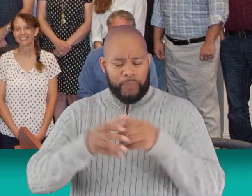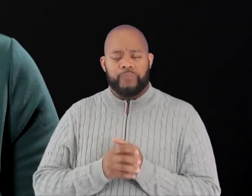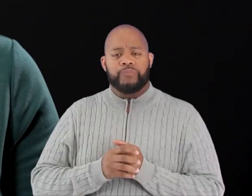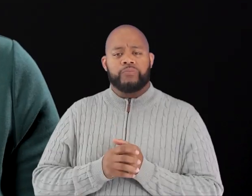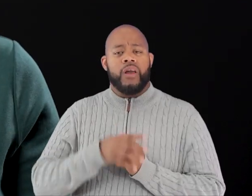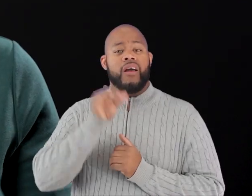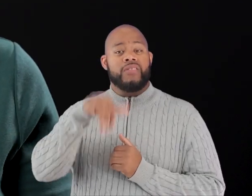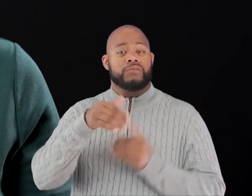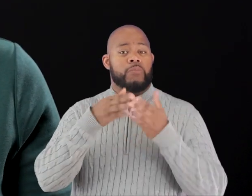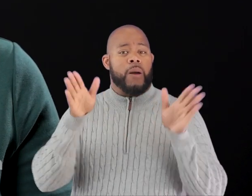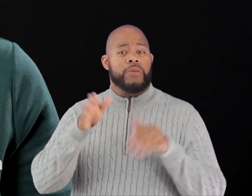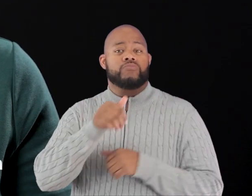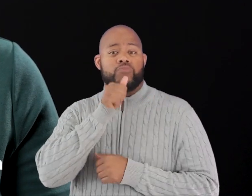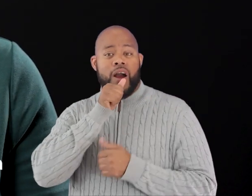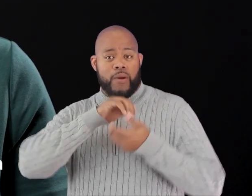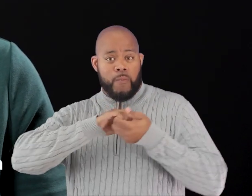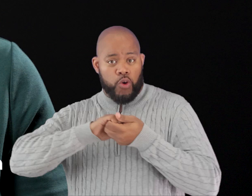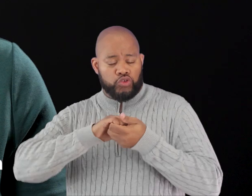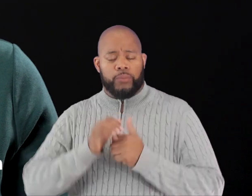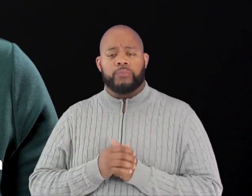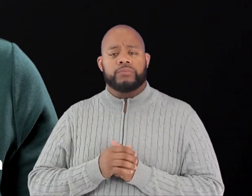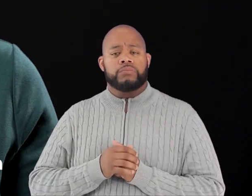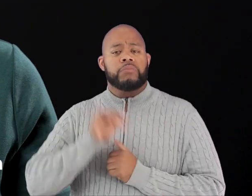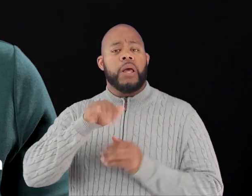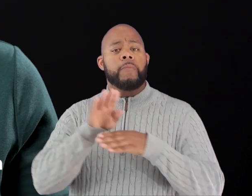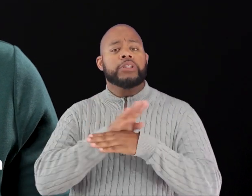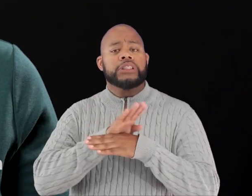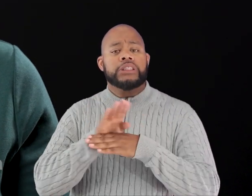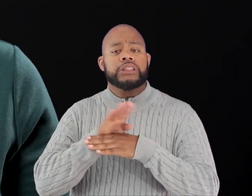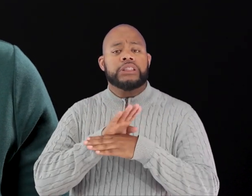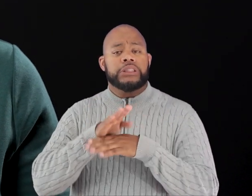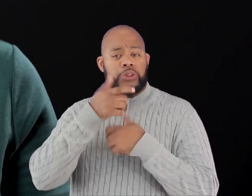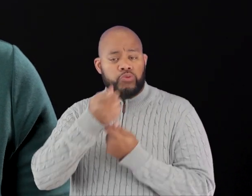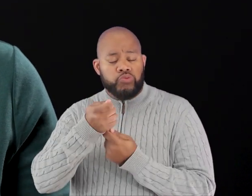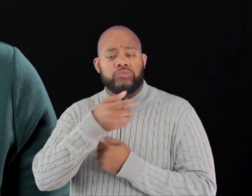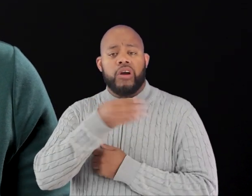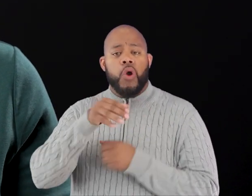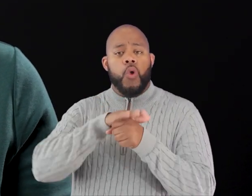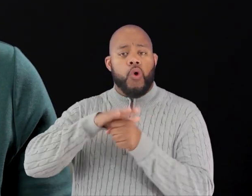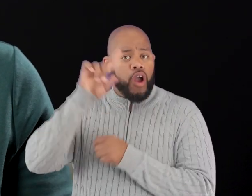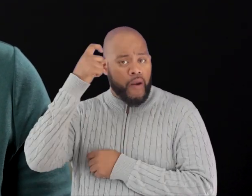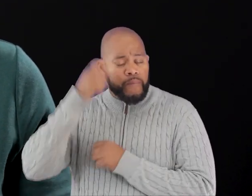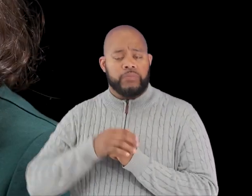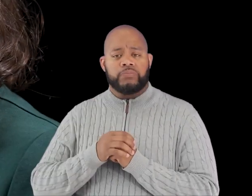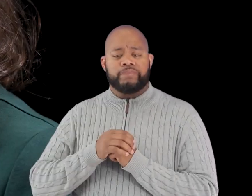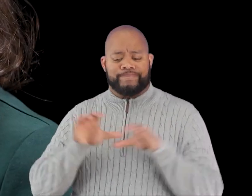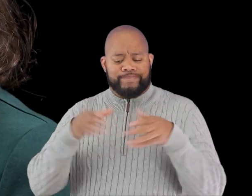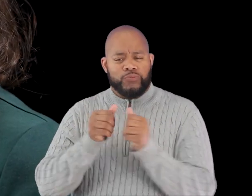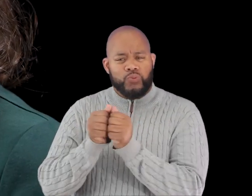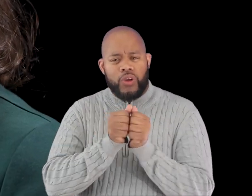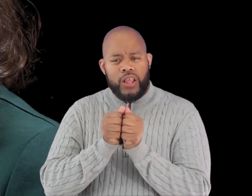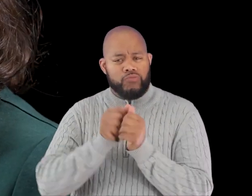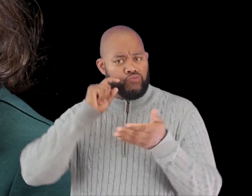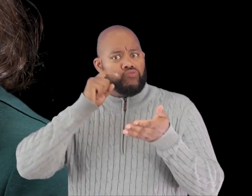Consortium. And that's a public-private partnership where business interests and local governments got